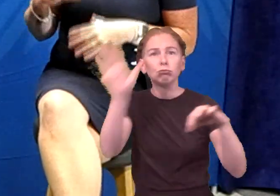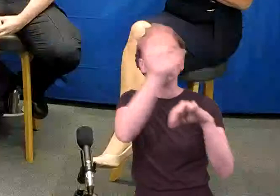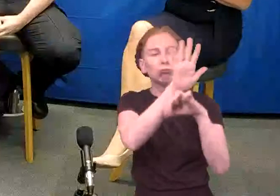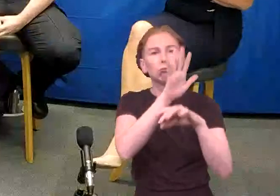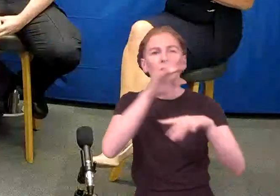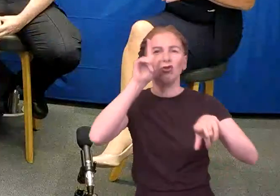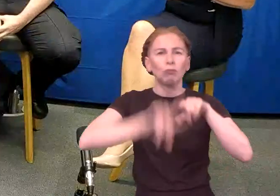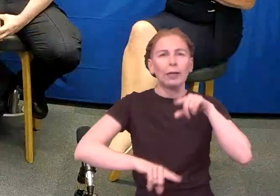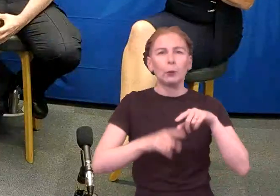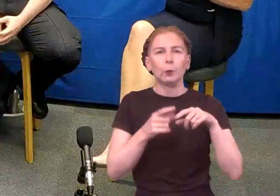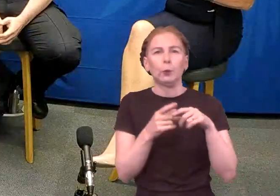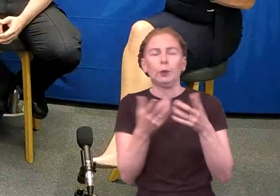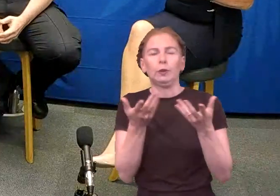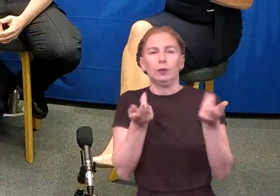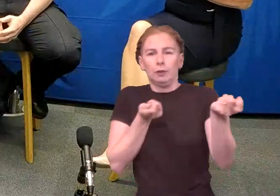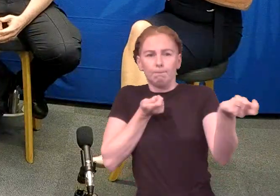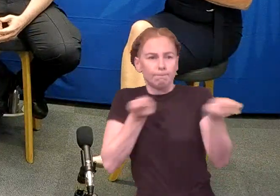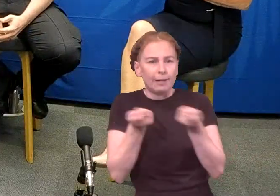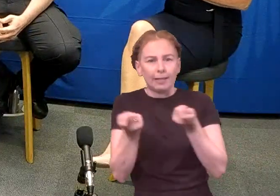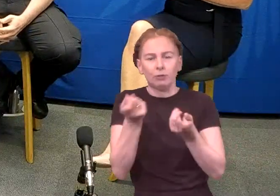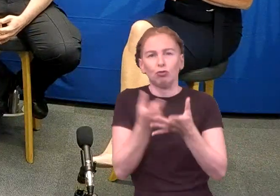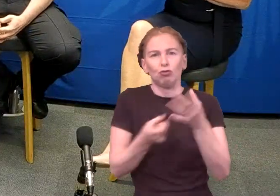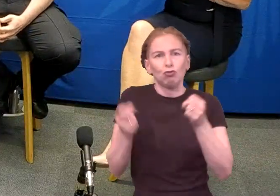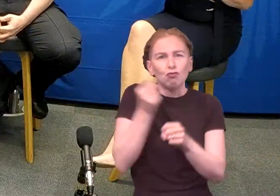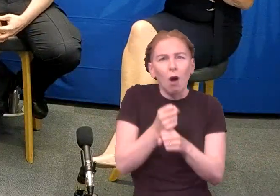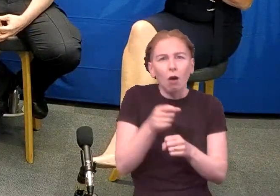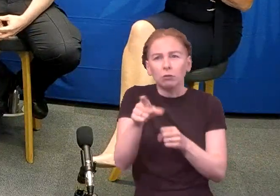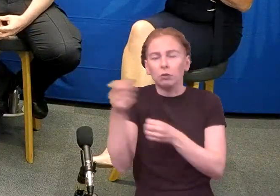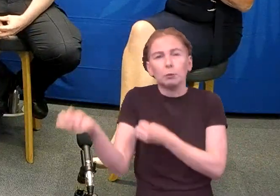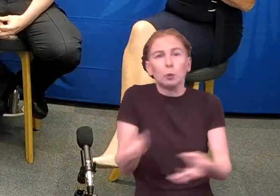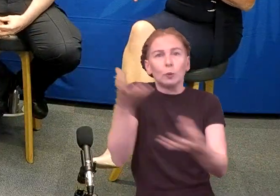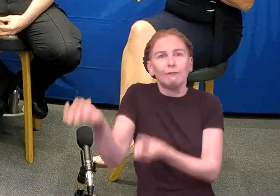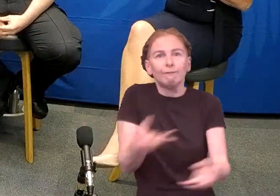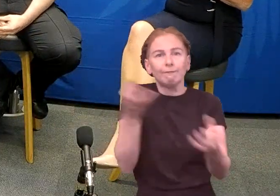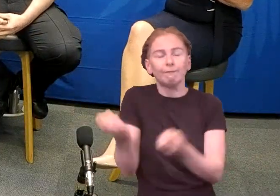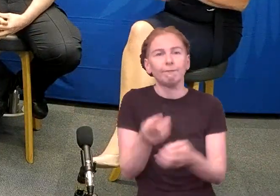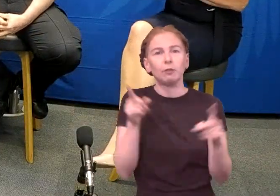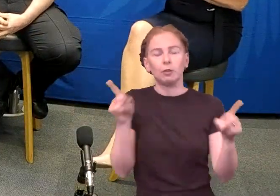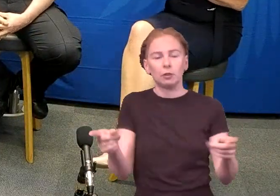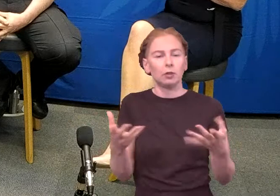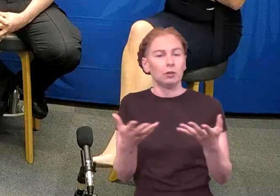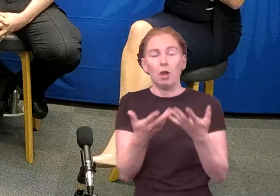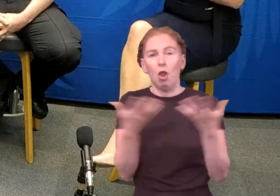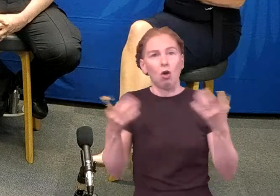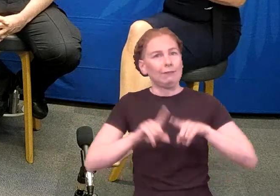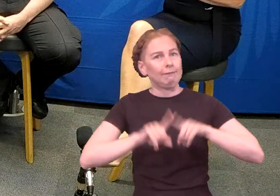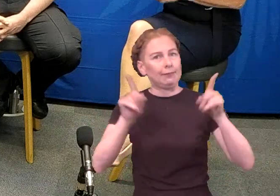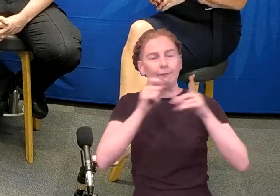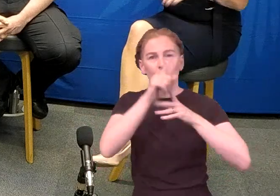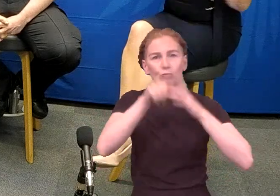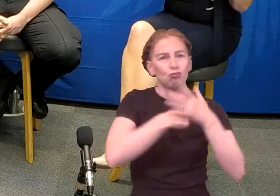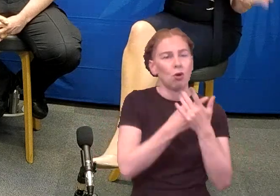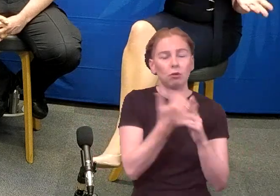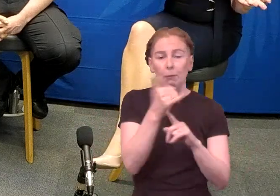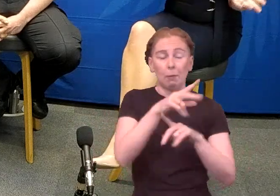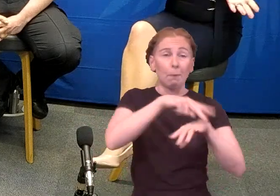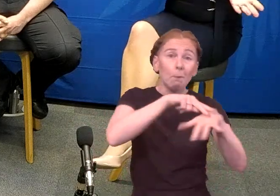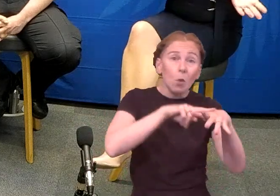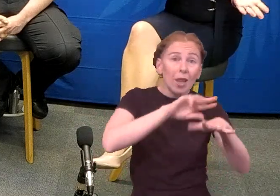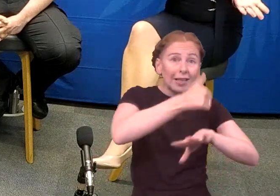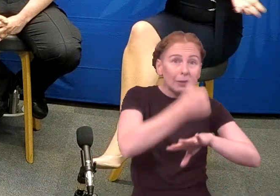hard to try and manage the issues around county lines. There's all sorts of divert projects, whether that be police involvement or